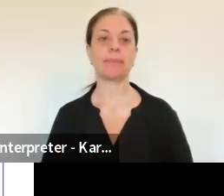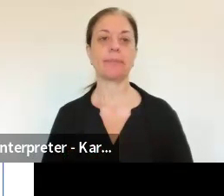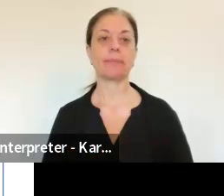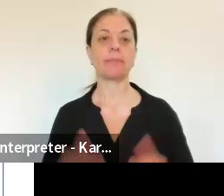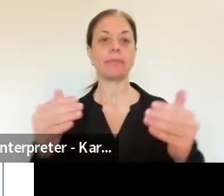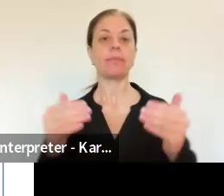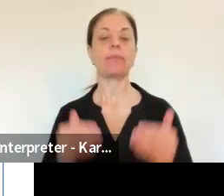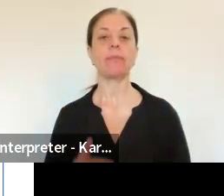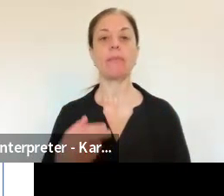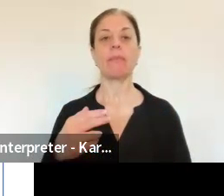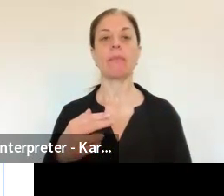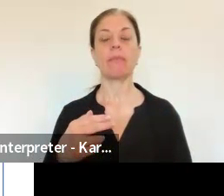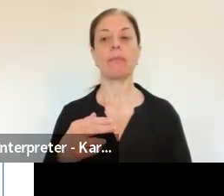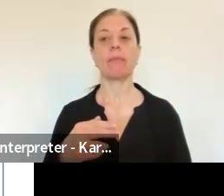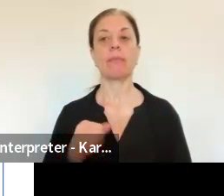please.